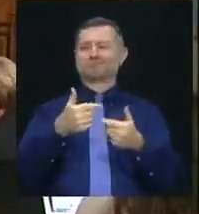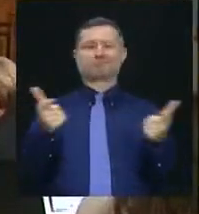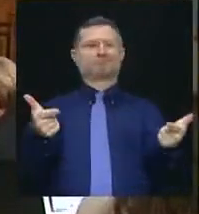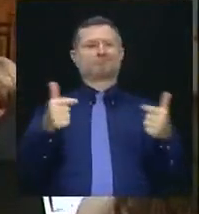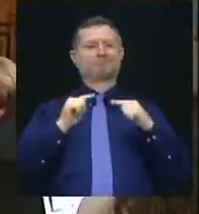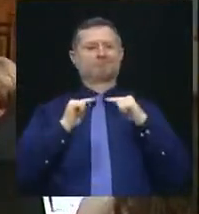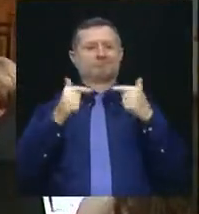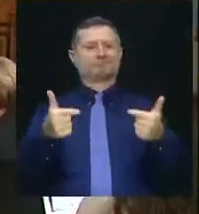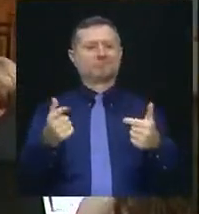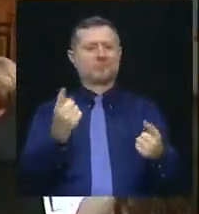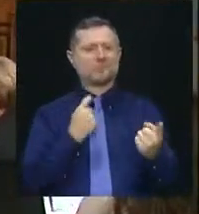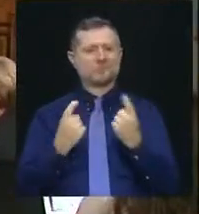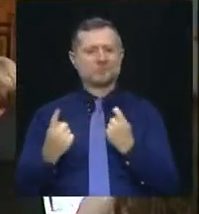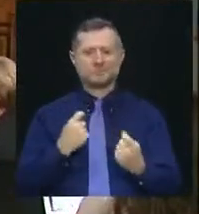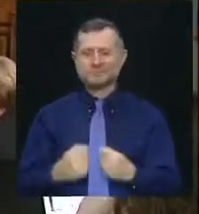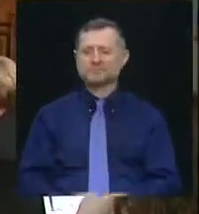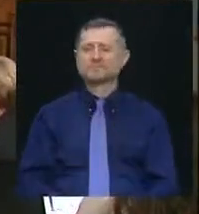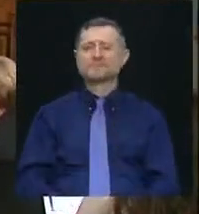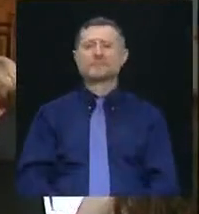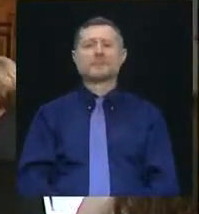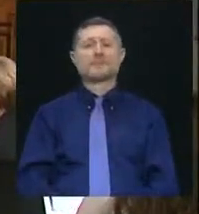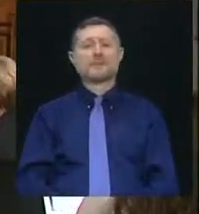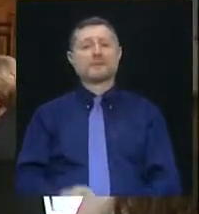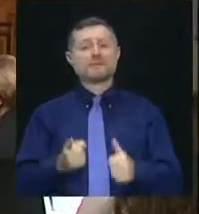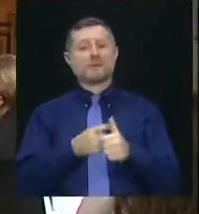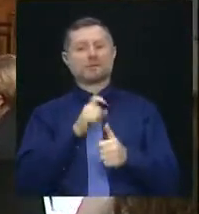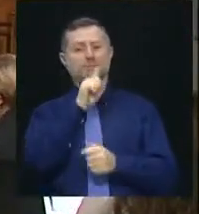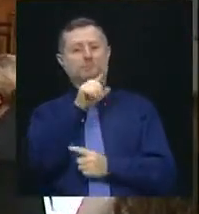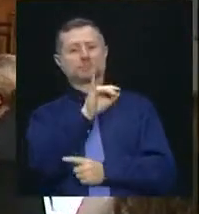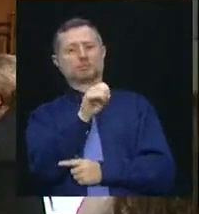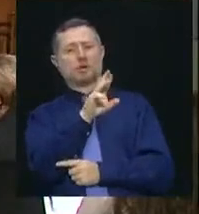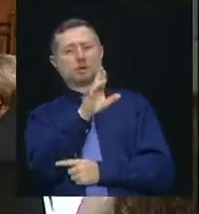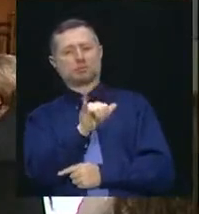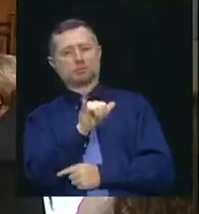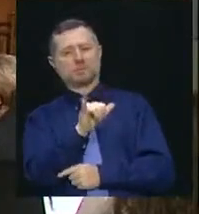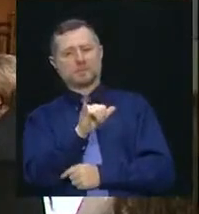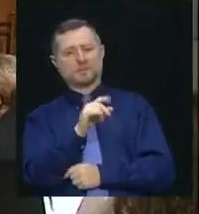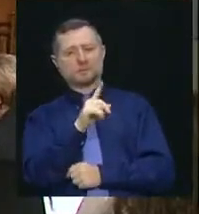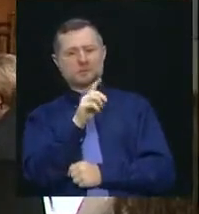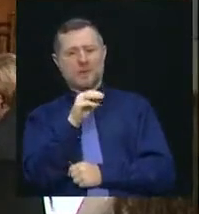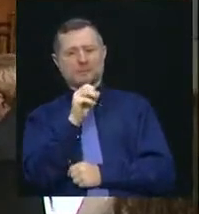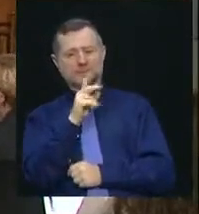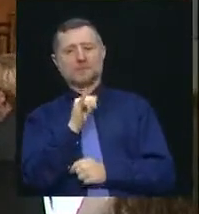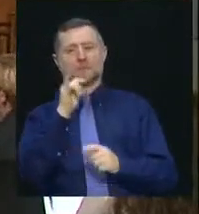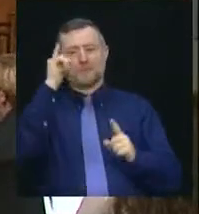I'll be starting the questions by asking Jerry Zaremski from the Buffalo News. Jerry Zaremski?